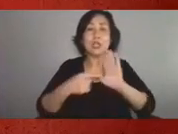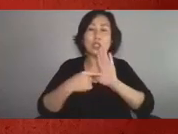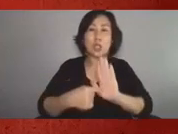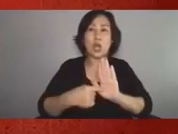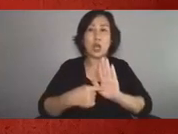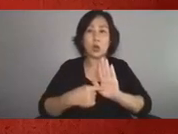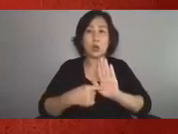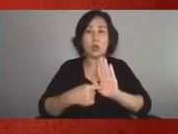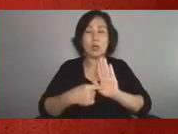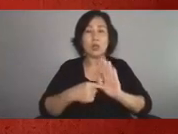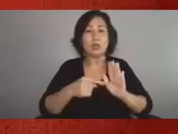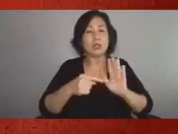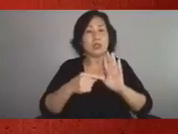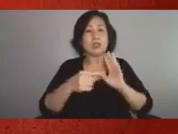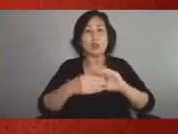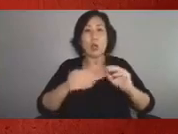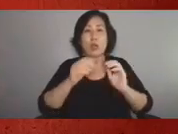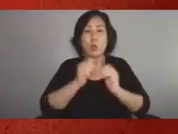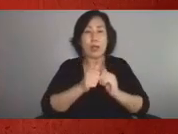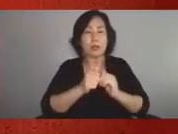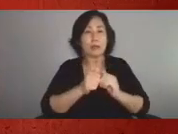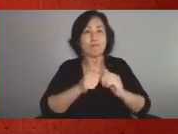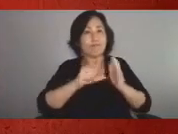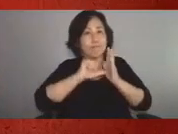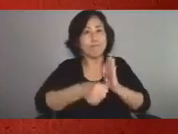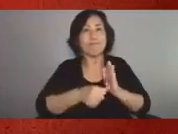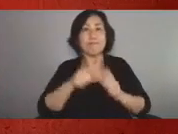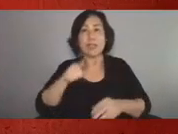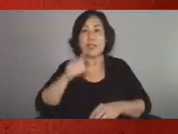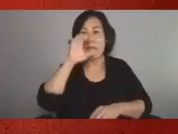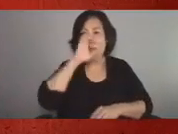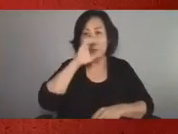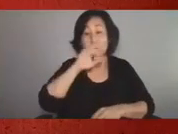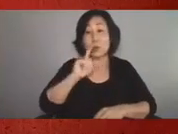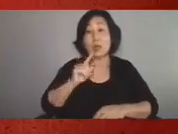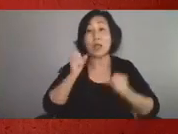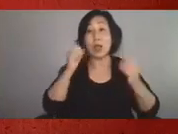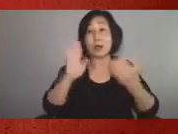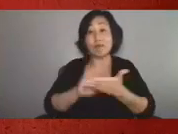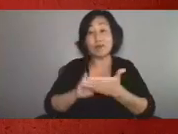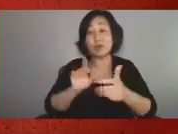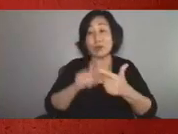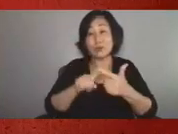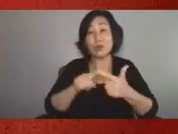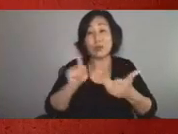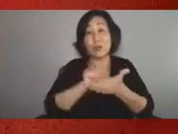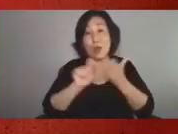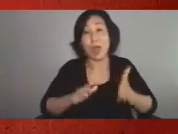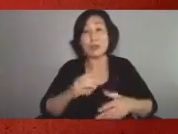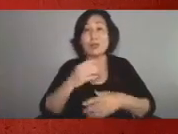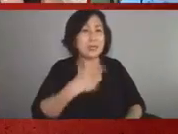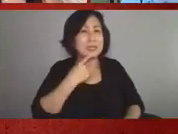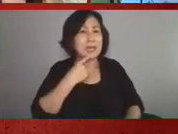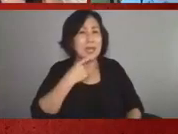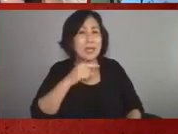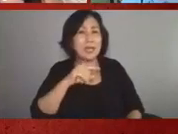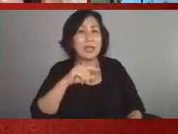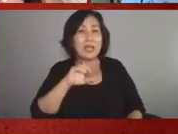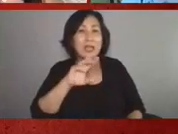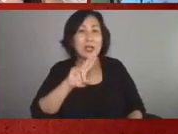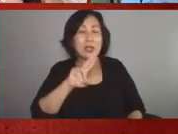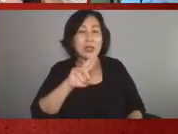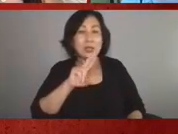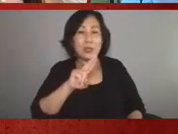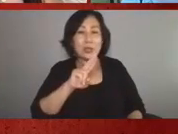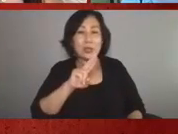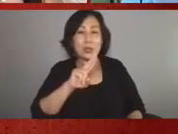story and showcase it, you know, with the animation. So a lot of credit really goes to them. On that Yi Fei,